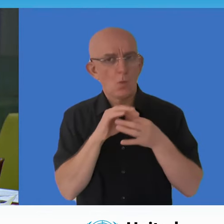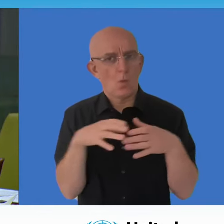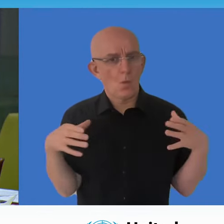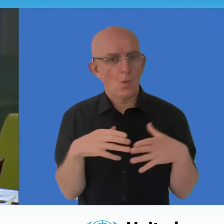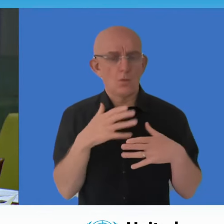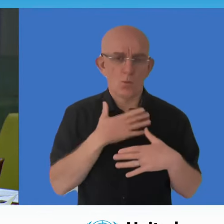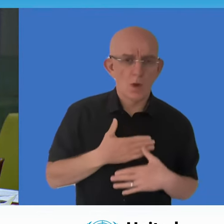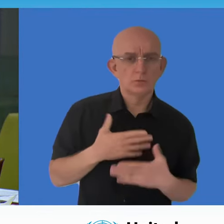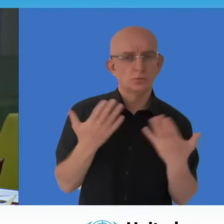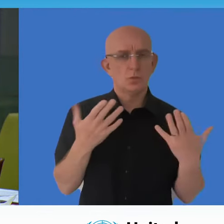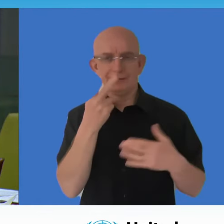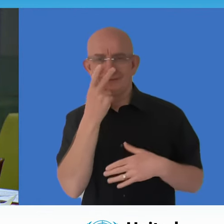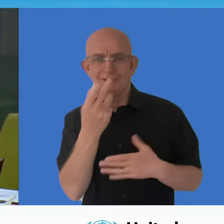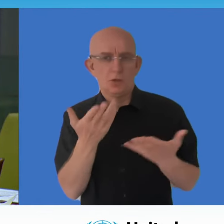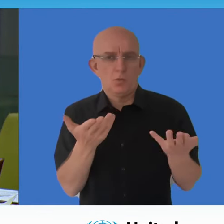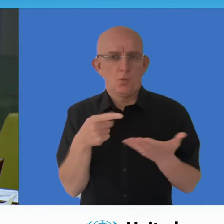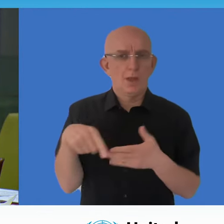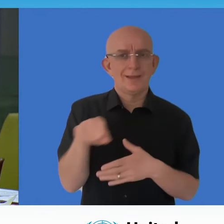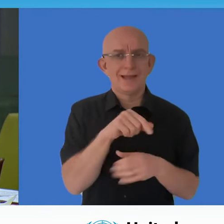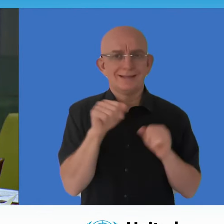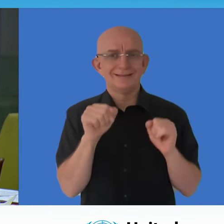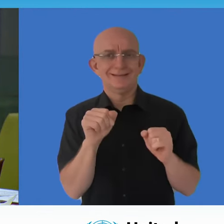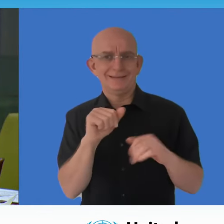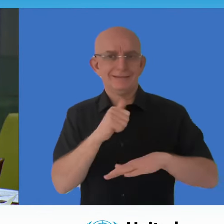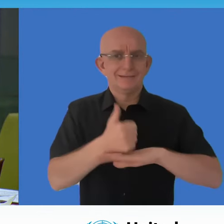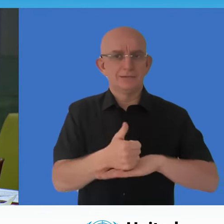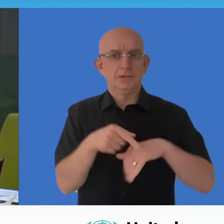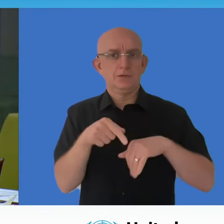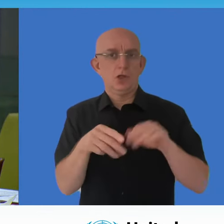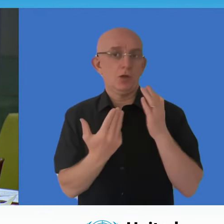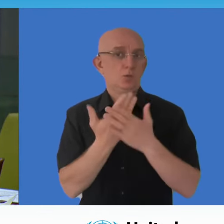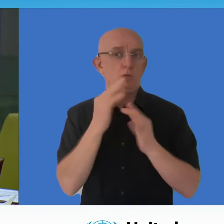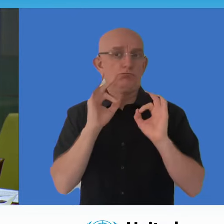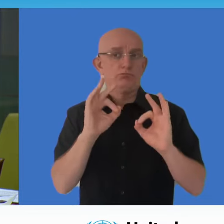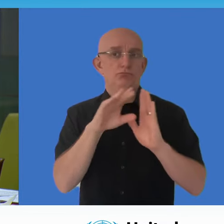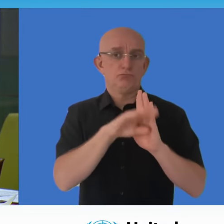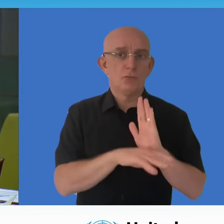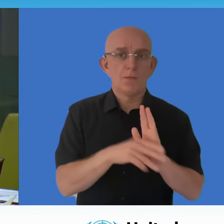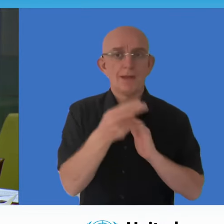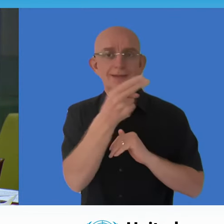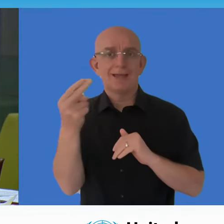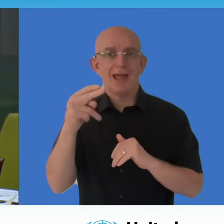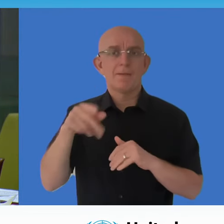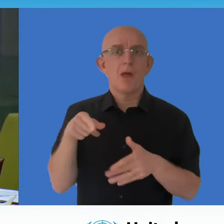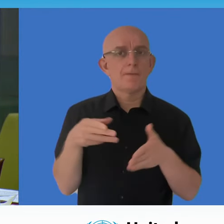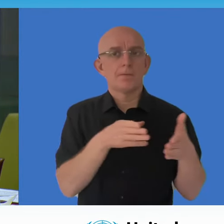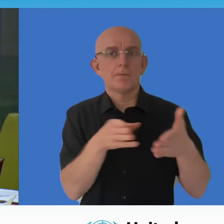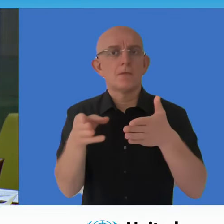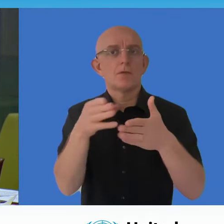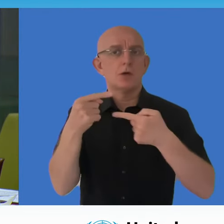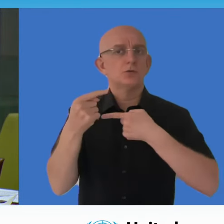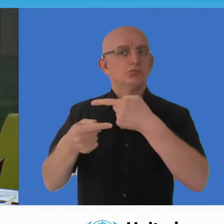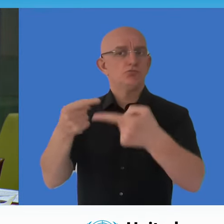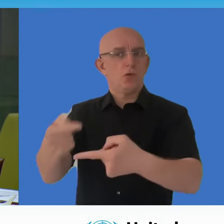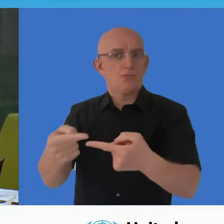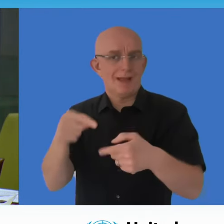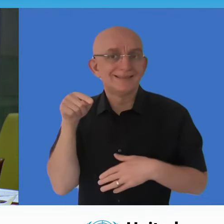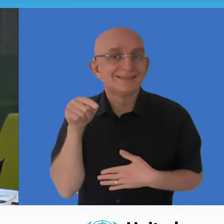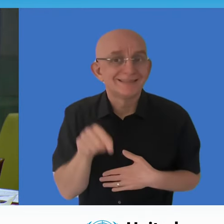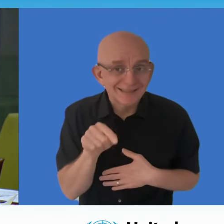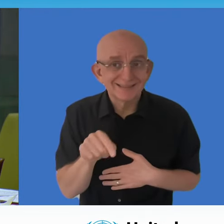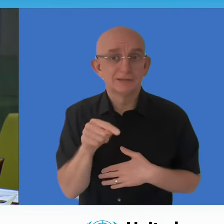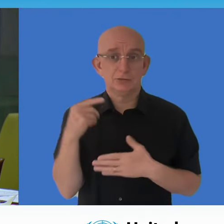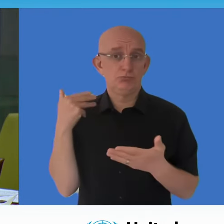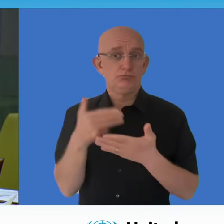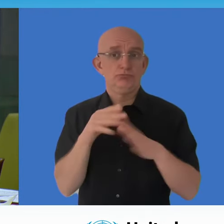to Progress, where it's been running for a decade now. And one of the most successful programs we have is in partnership with